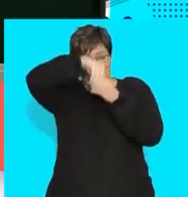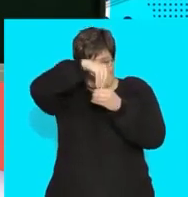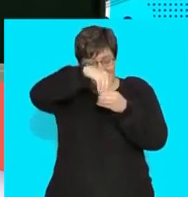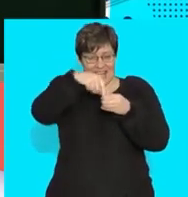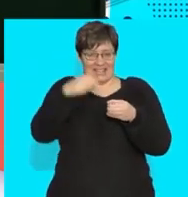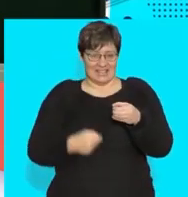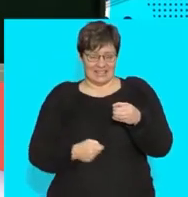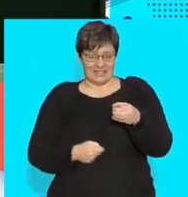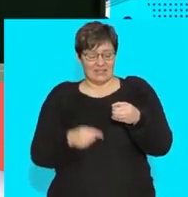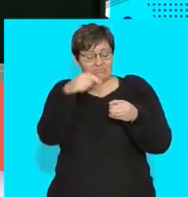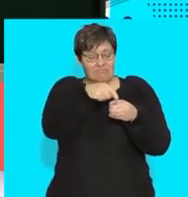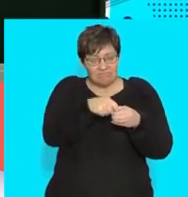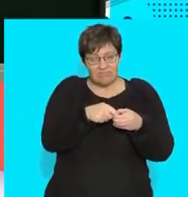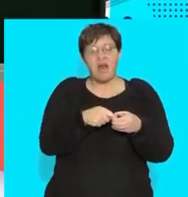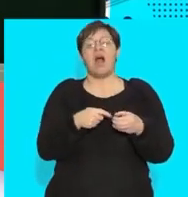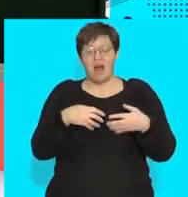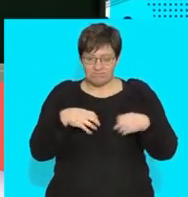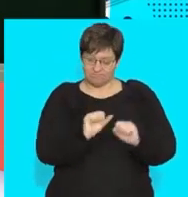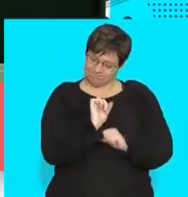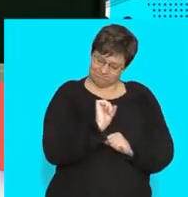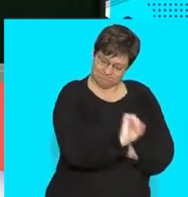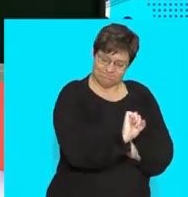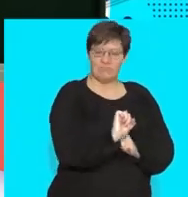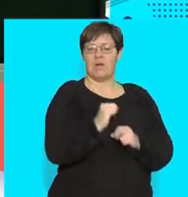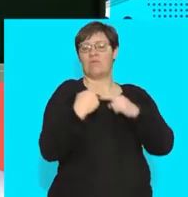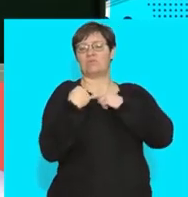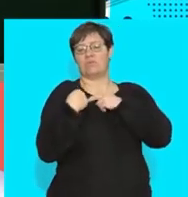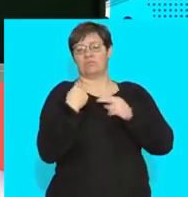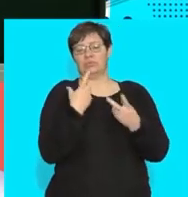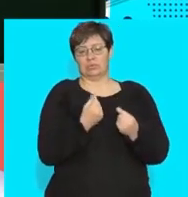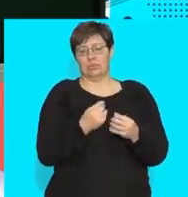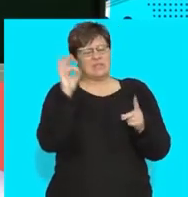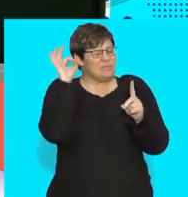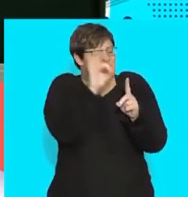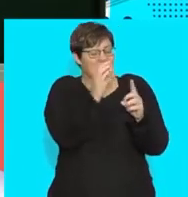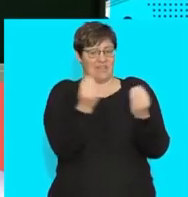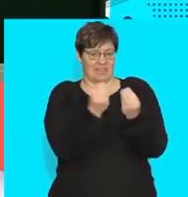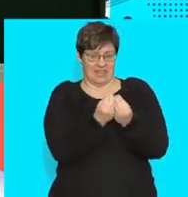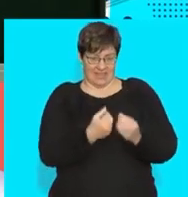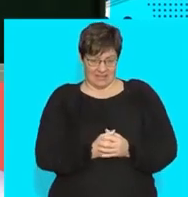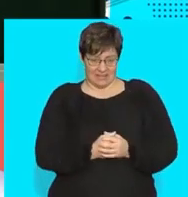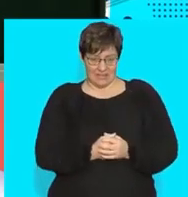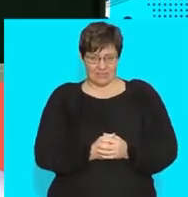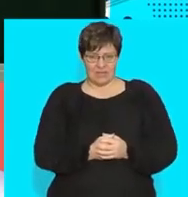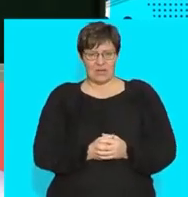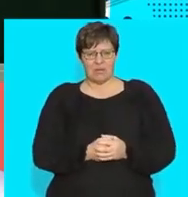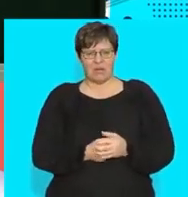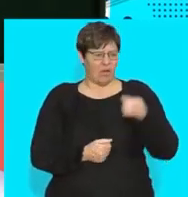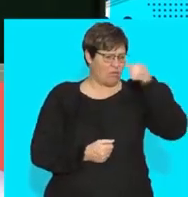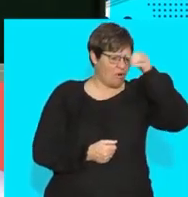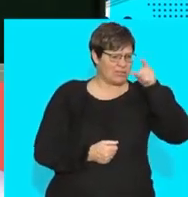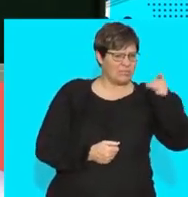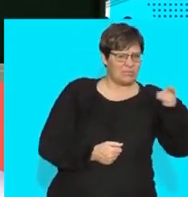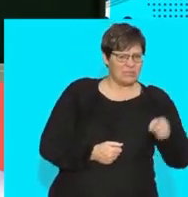cell that is going to perform a specific function. And very often people get confused between